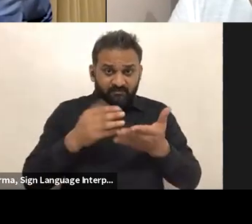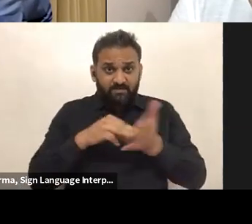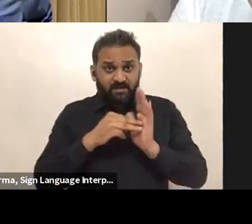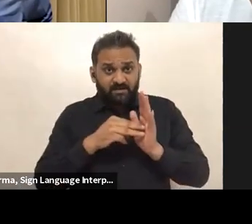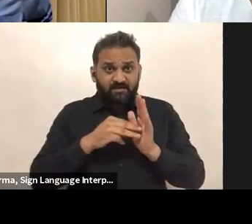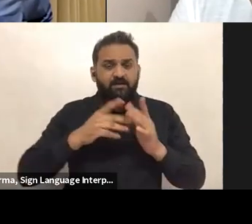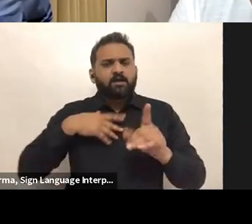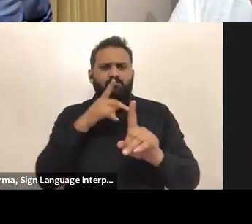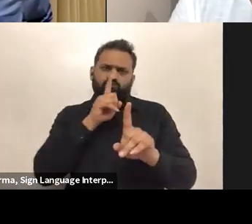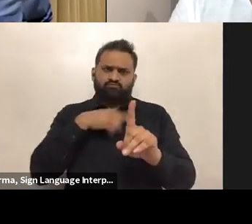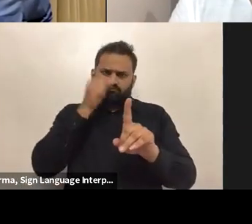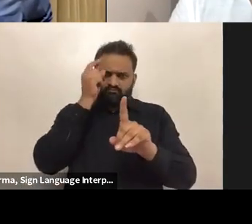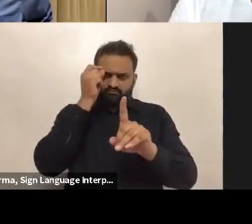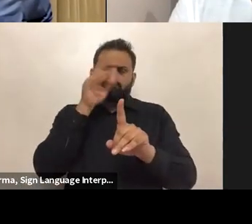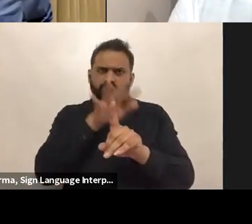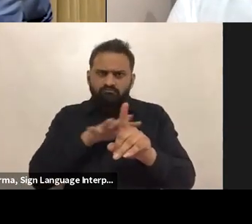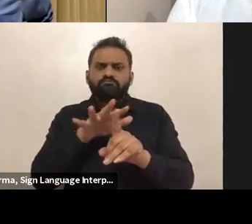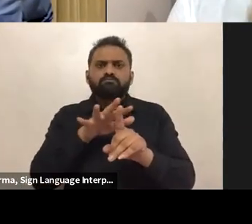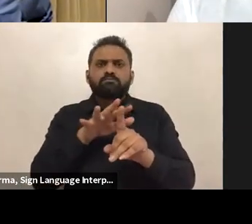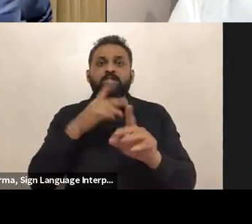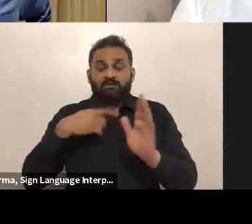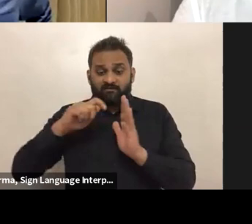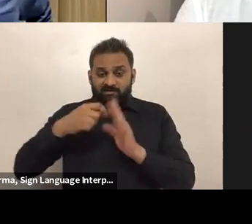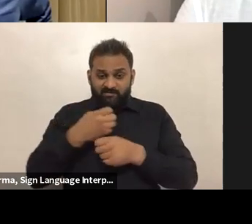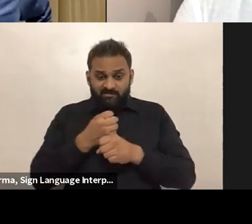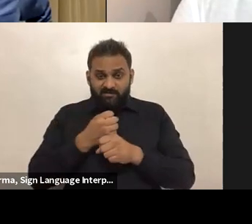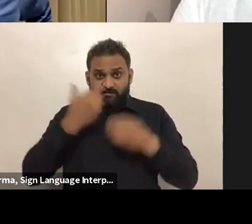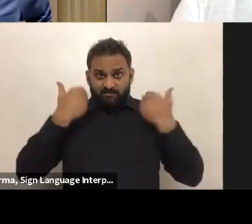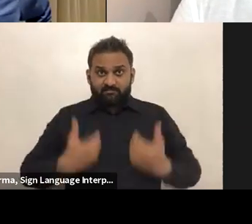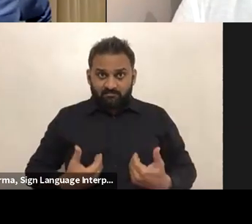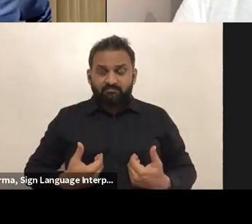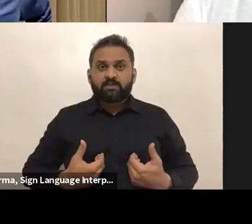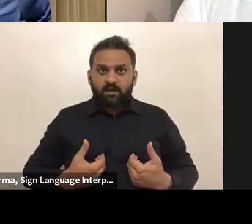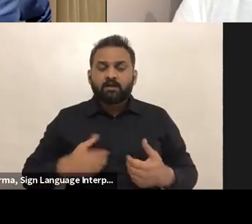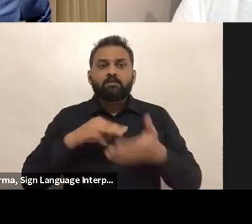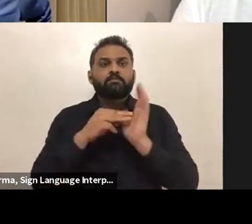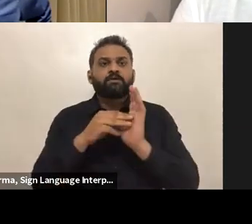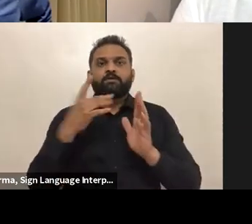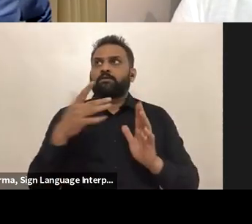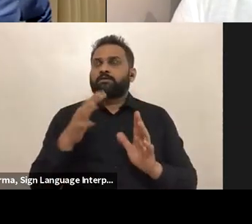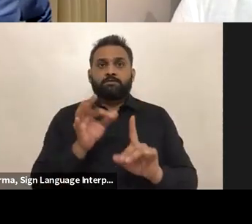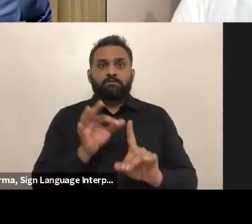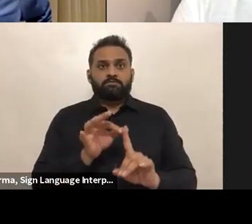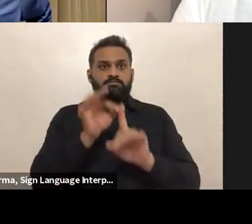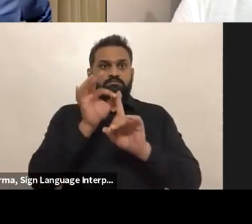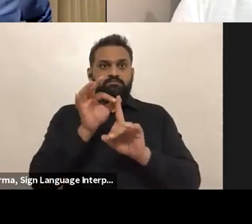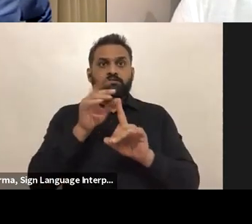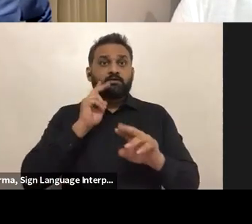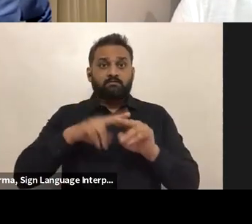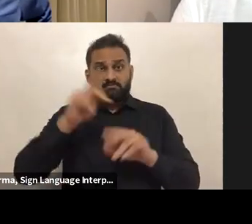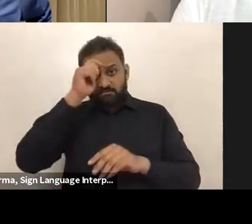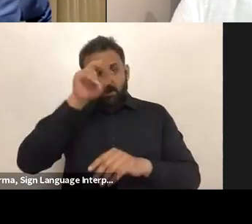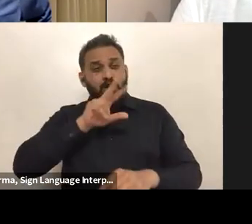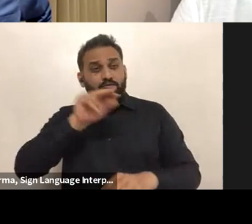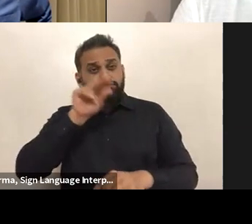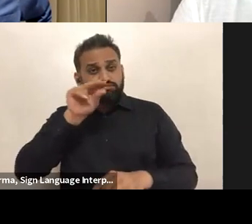that to be able to be a filmmaker is to be in a place of a privilege. To be able to even speak in English, the language that we